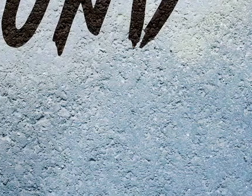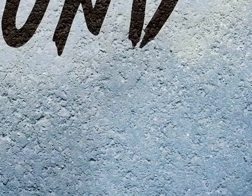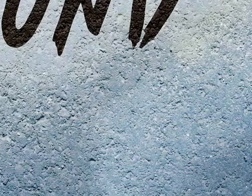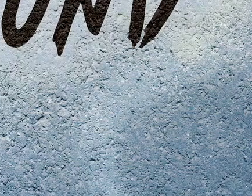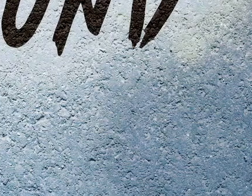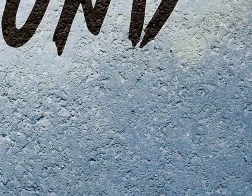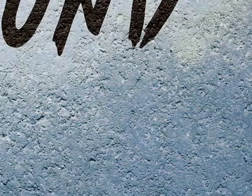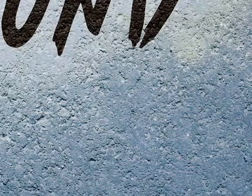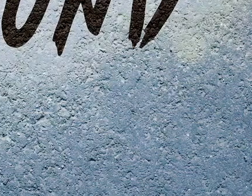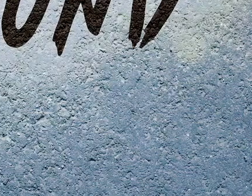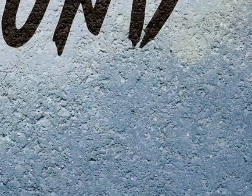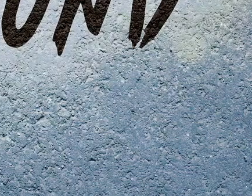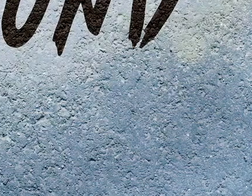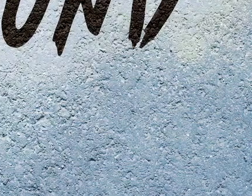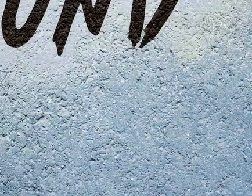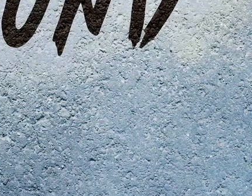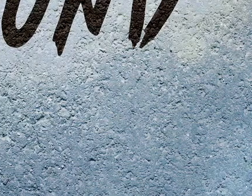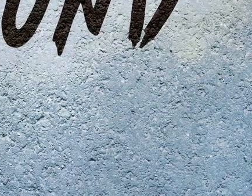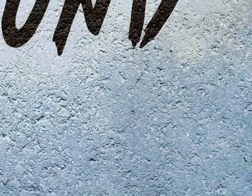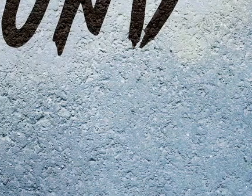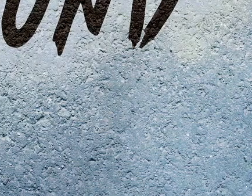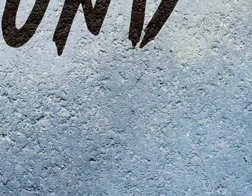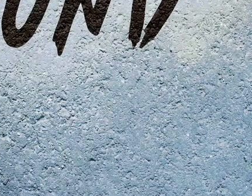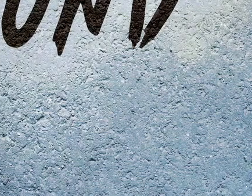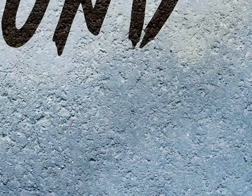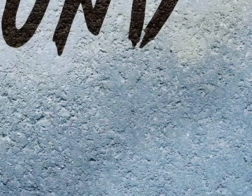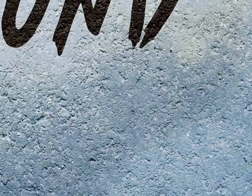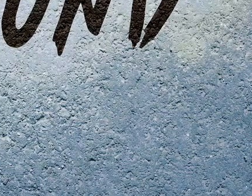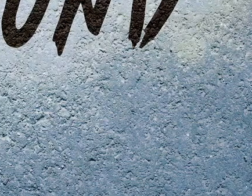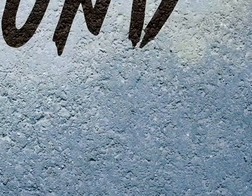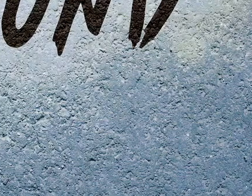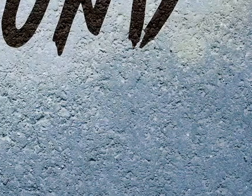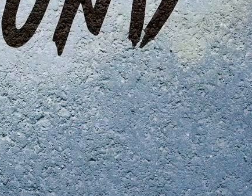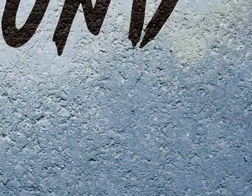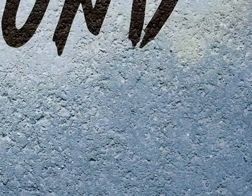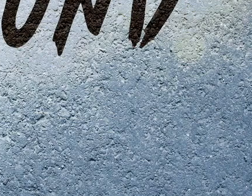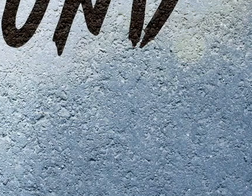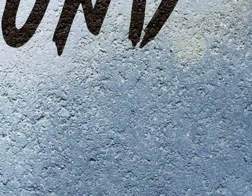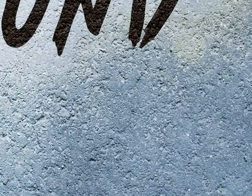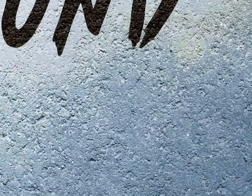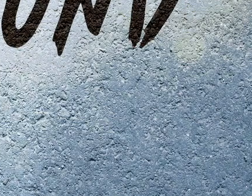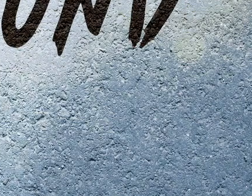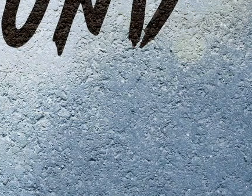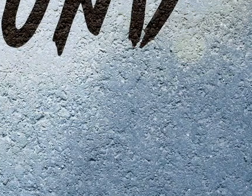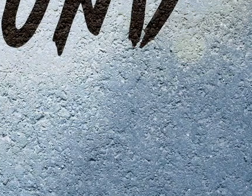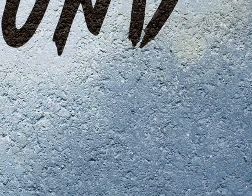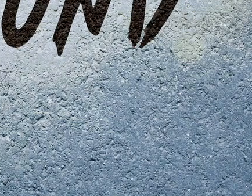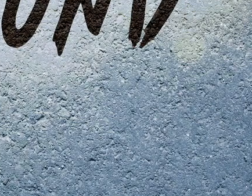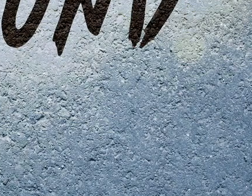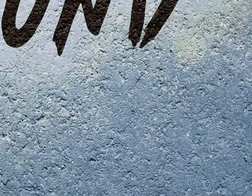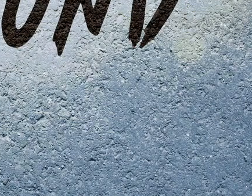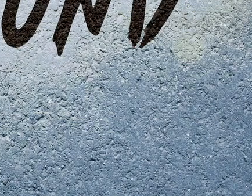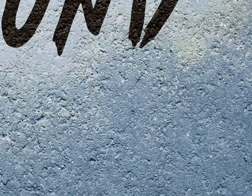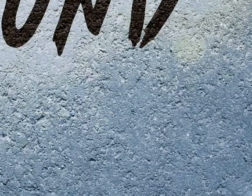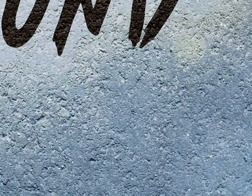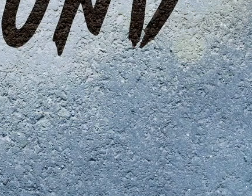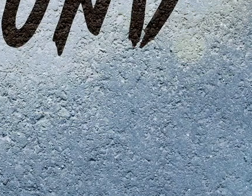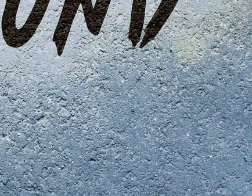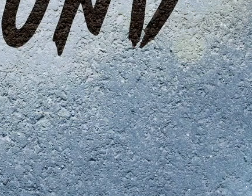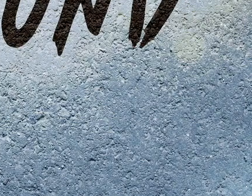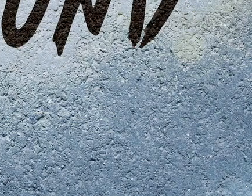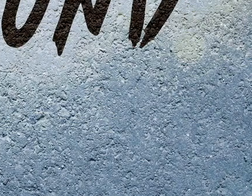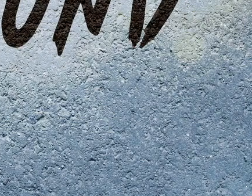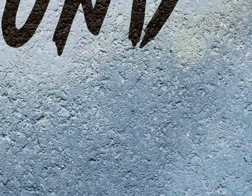and turn this thing around. Oh yes, God turn it around. God turn